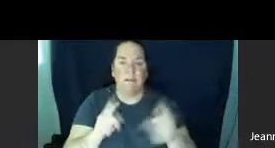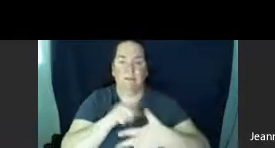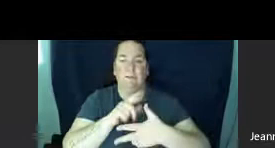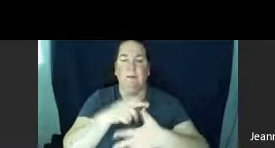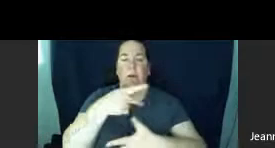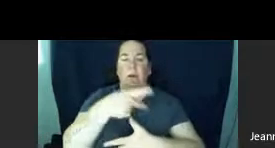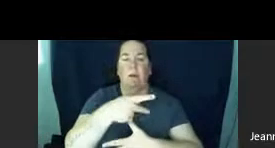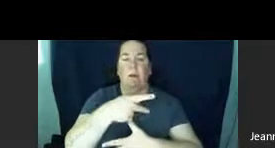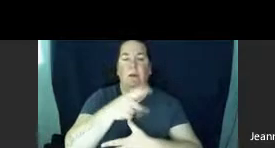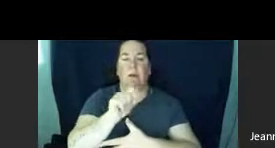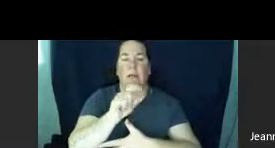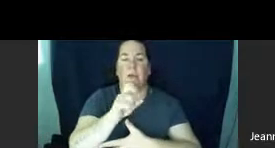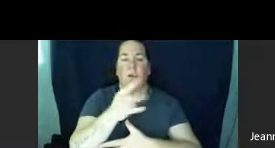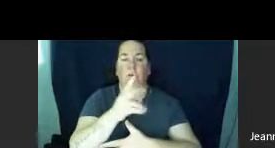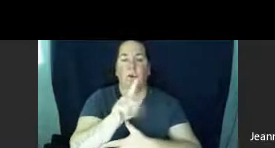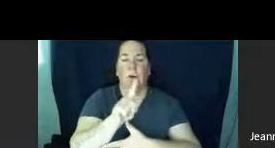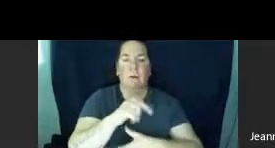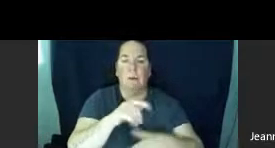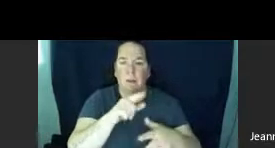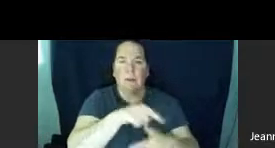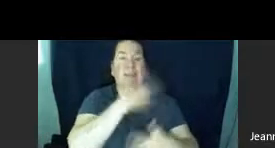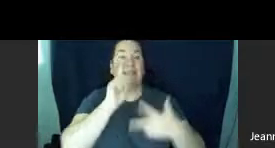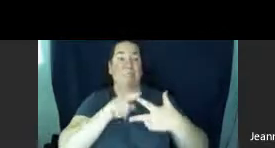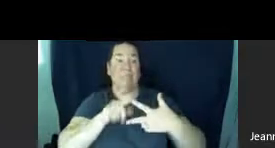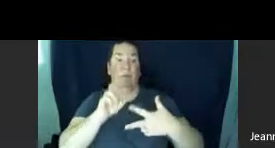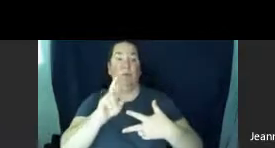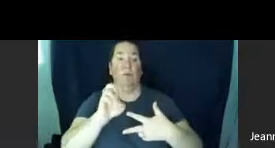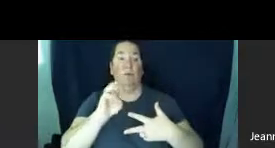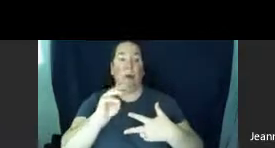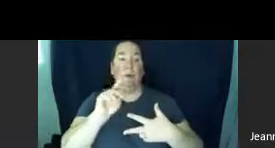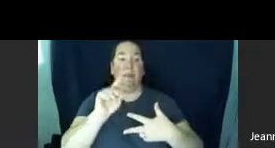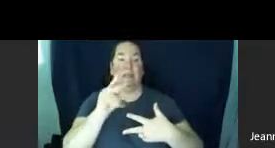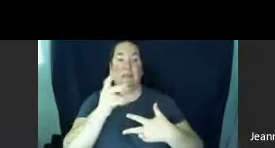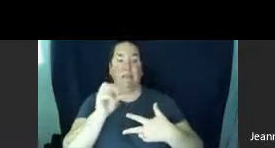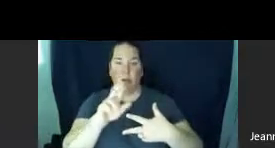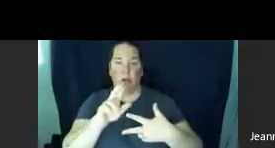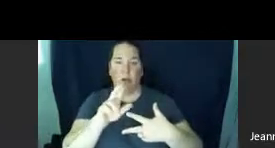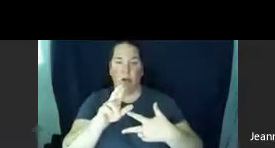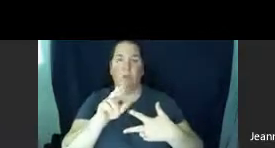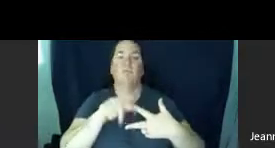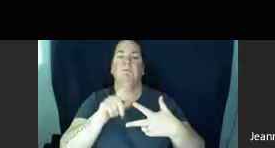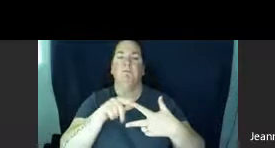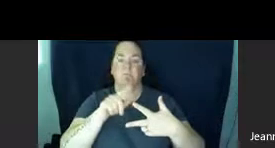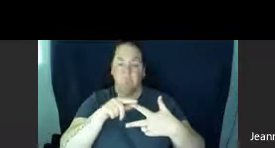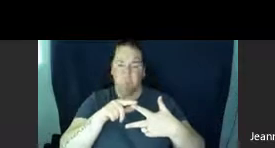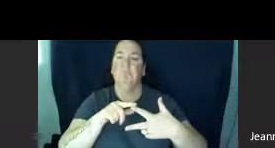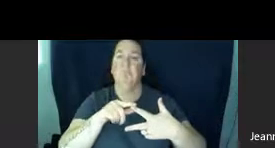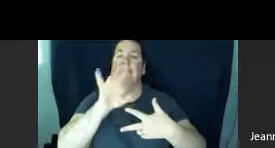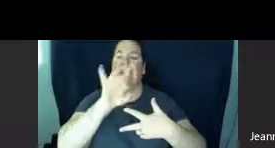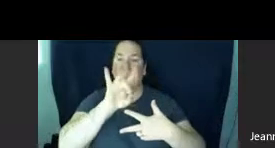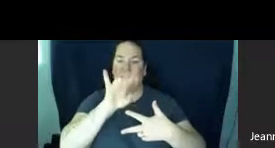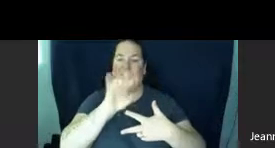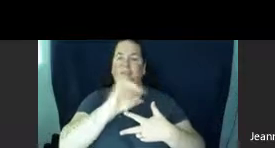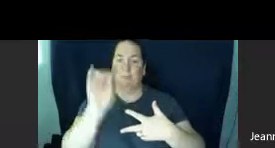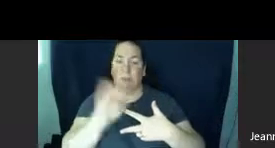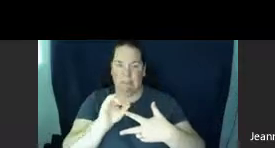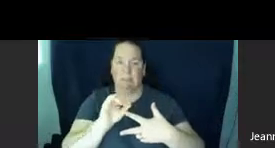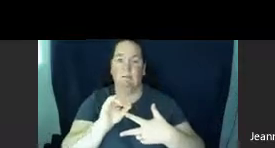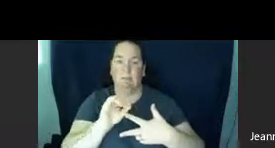88%. Remdesivir has been shown to reduce hospitalizations and deaths by 87%. It's for adults